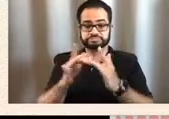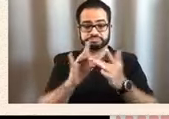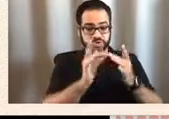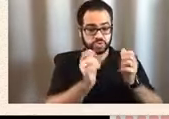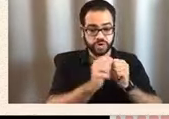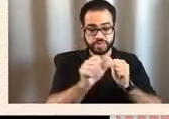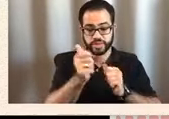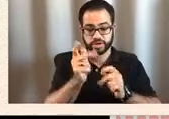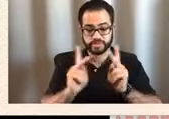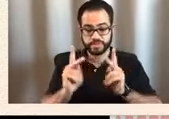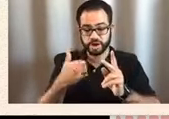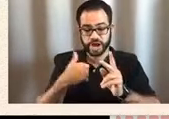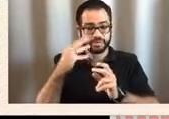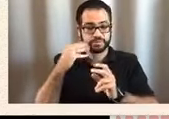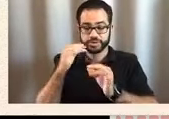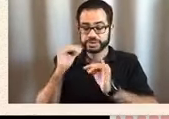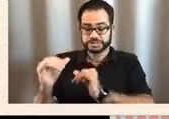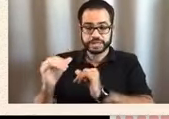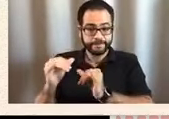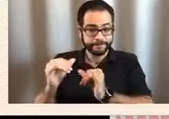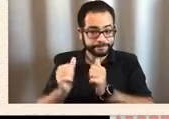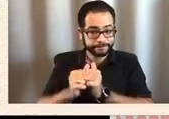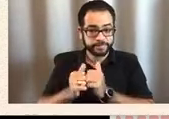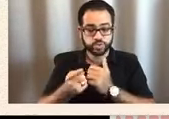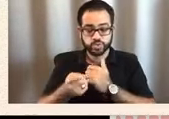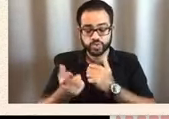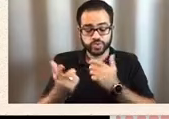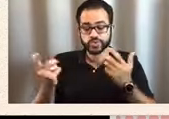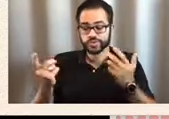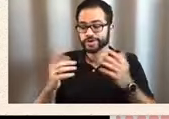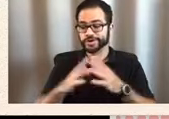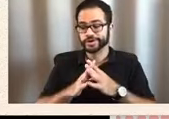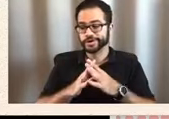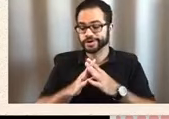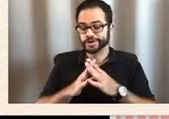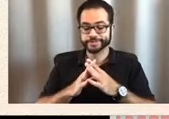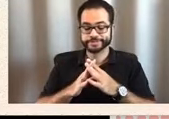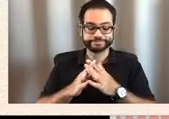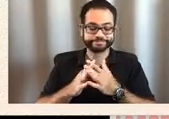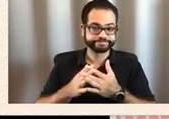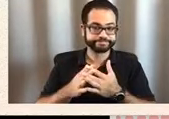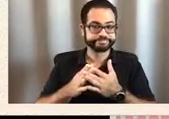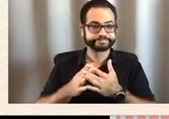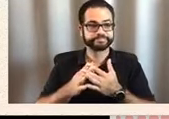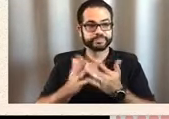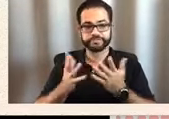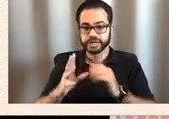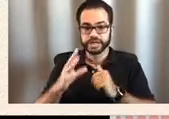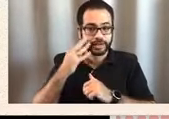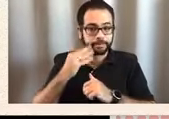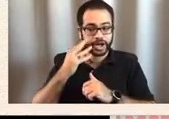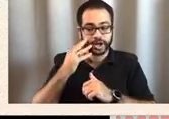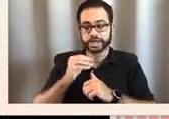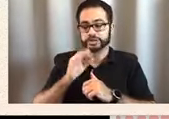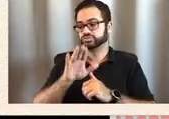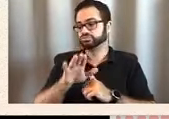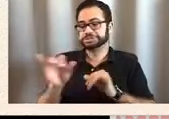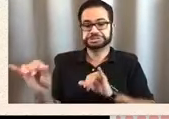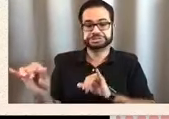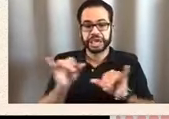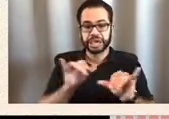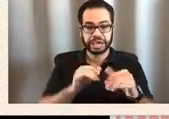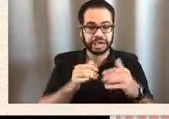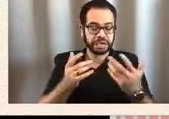same thing with you, as you, that have been through the same thing as yourself.